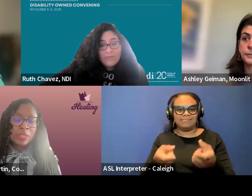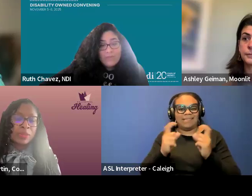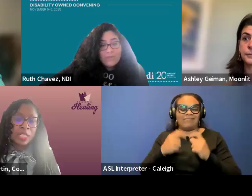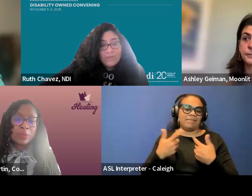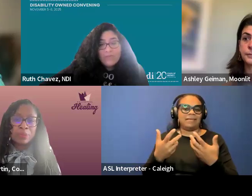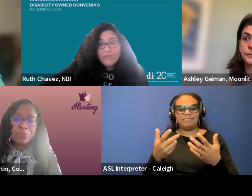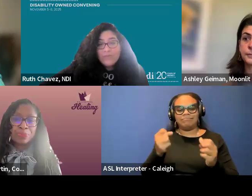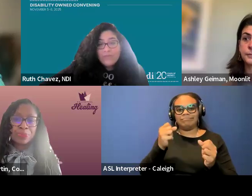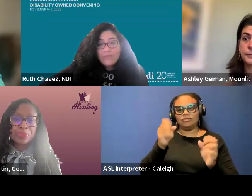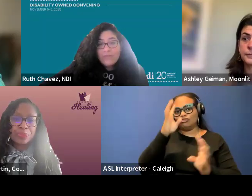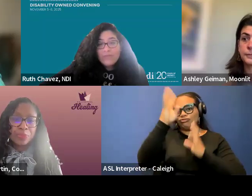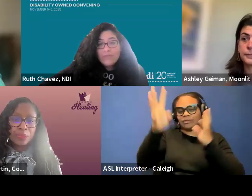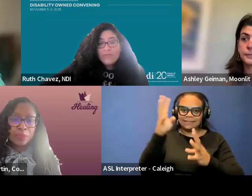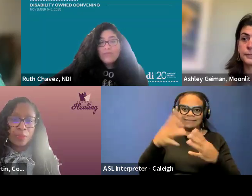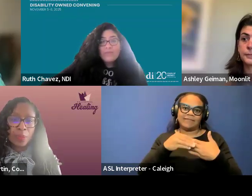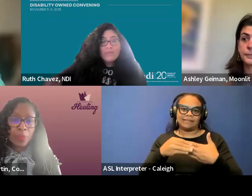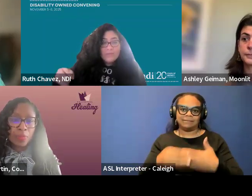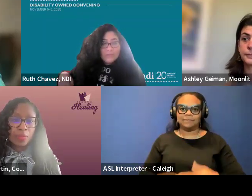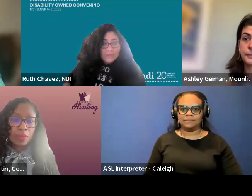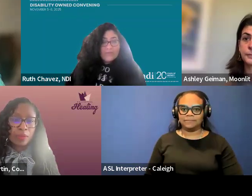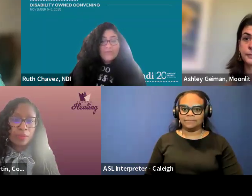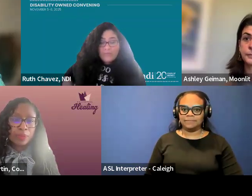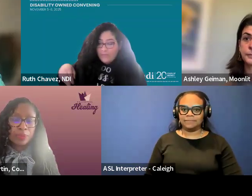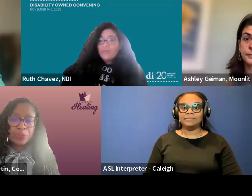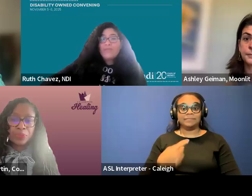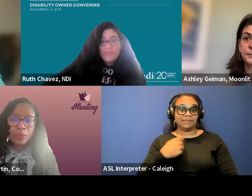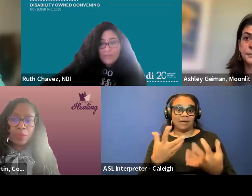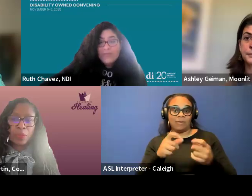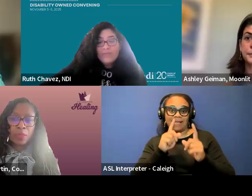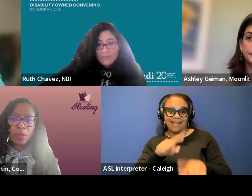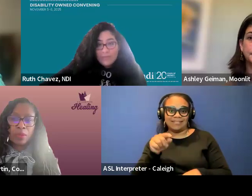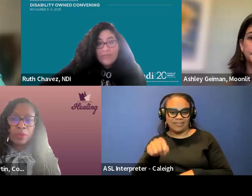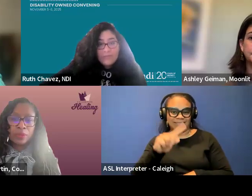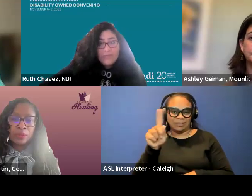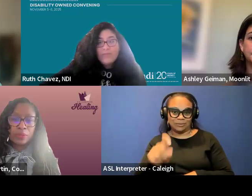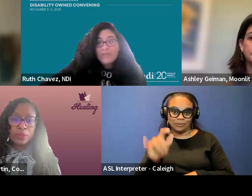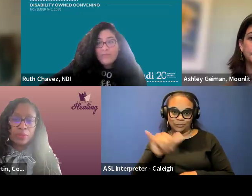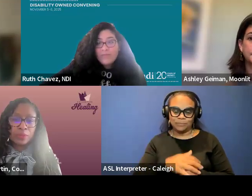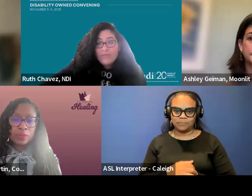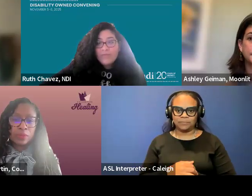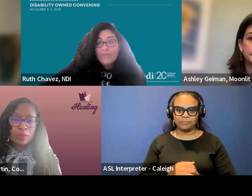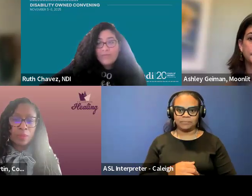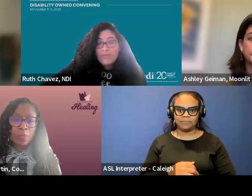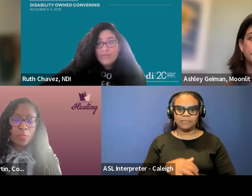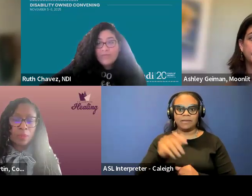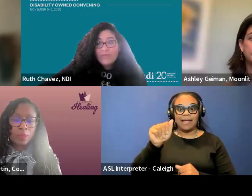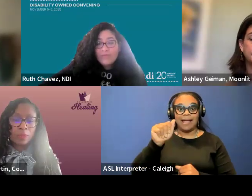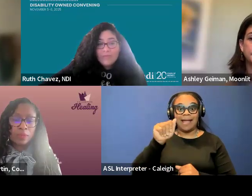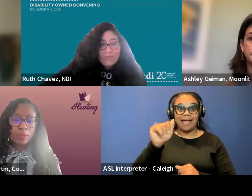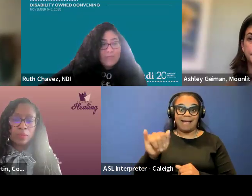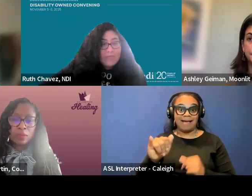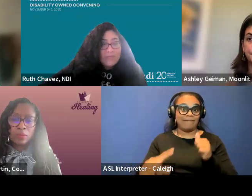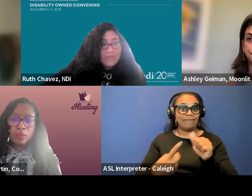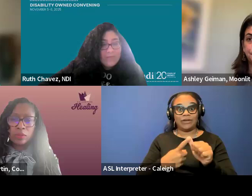and flexibility. So I would like to answer this question. And I think when AI came on, I think I